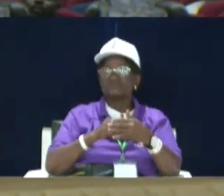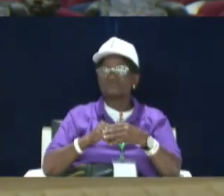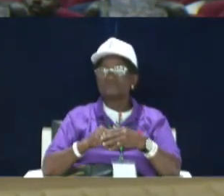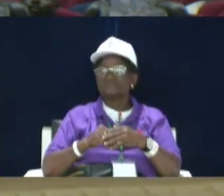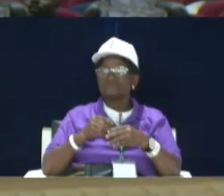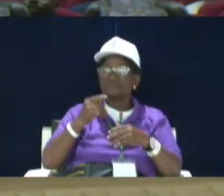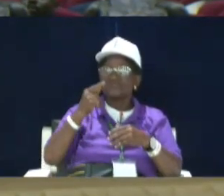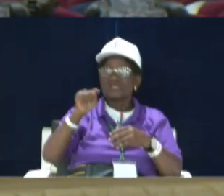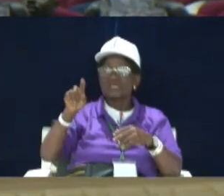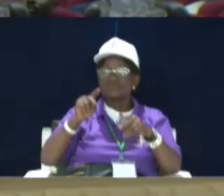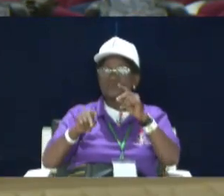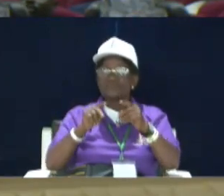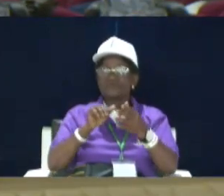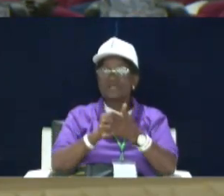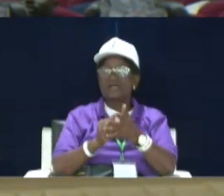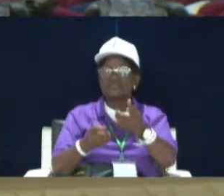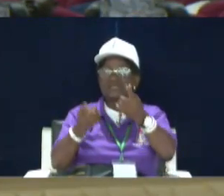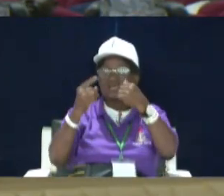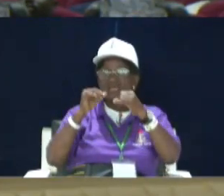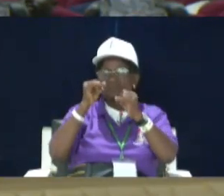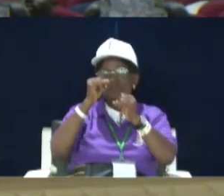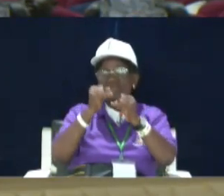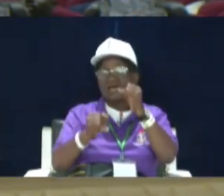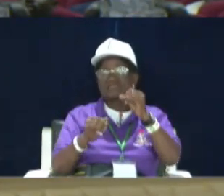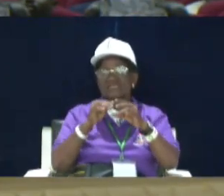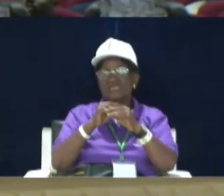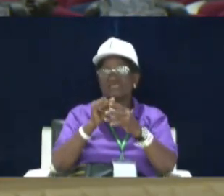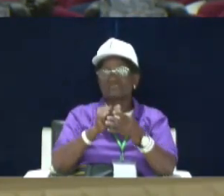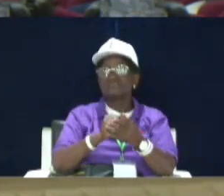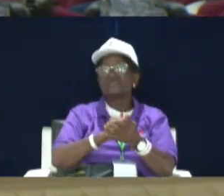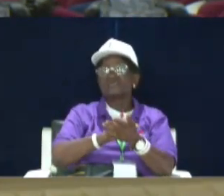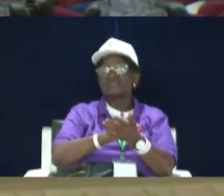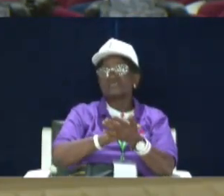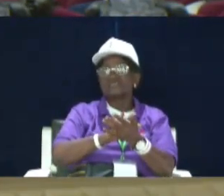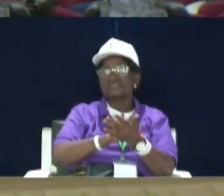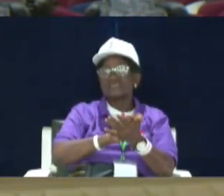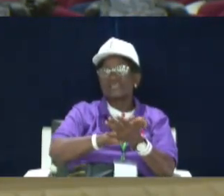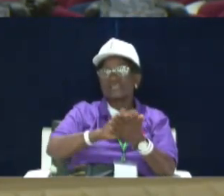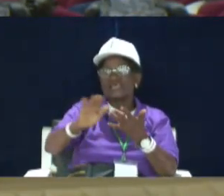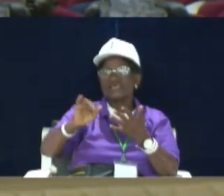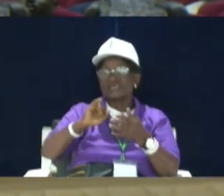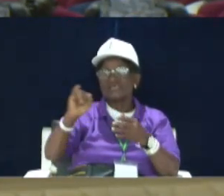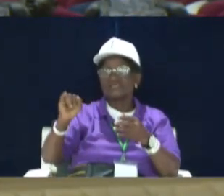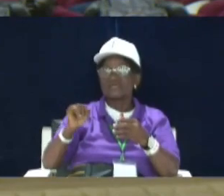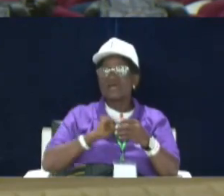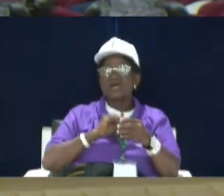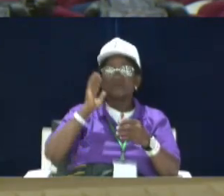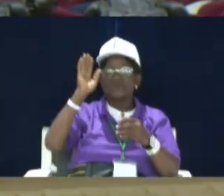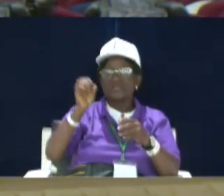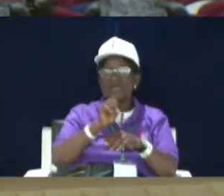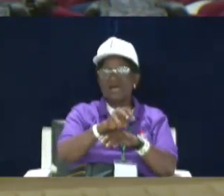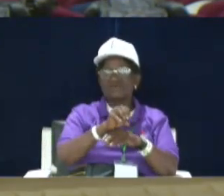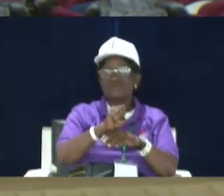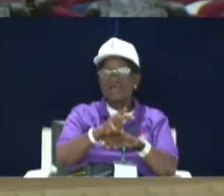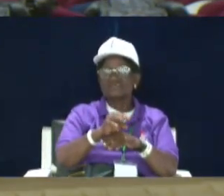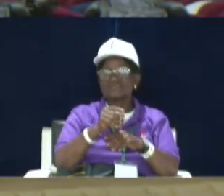people who came last in sanitation. I would just advise the following people that before they